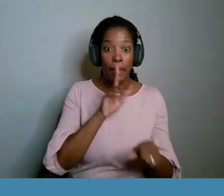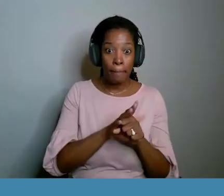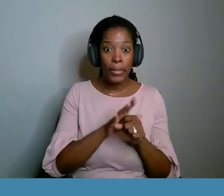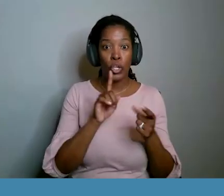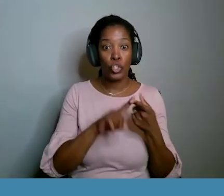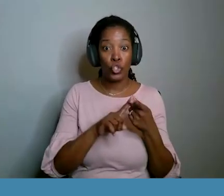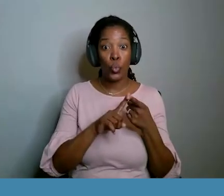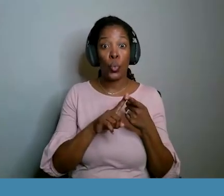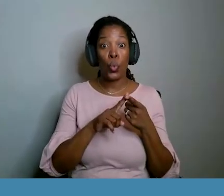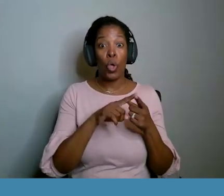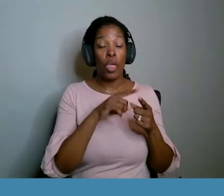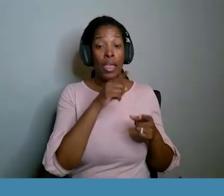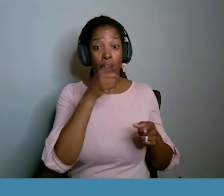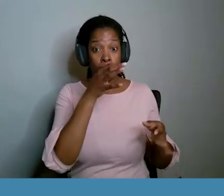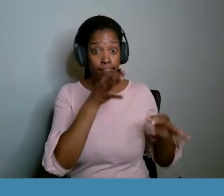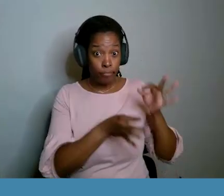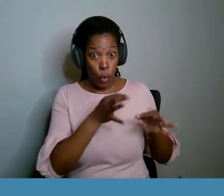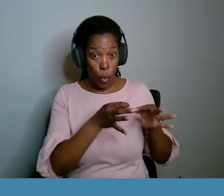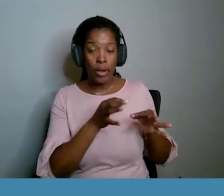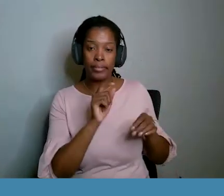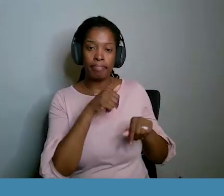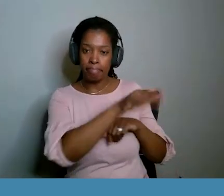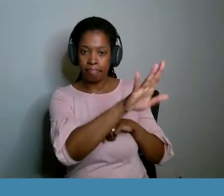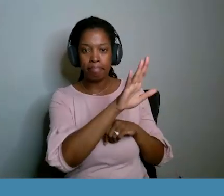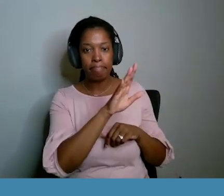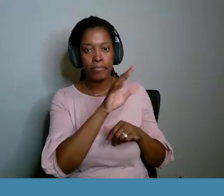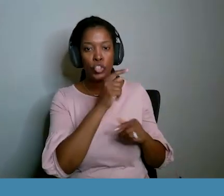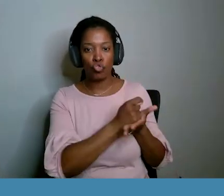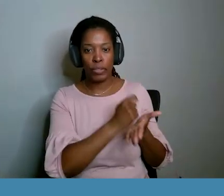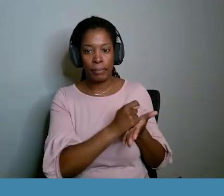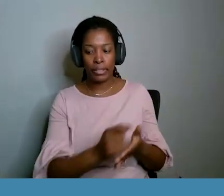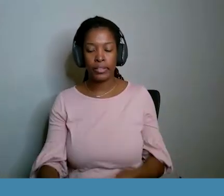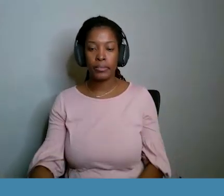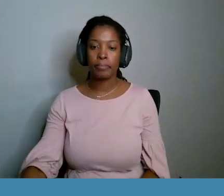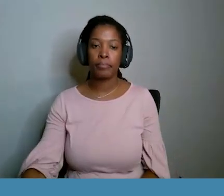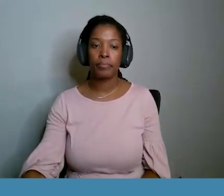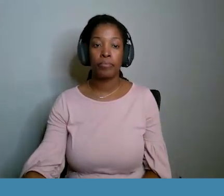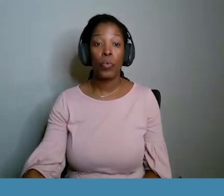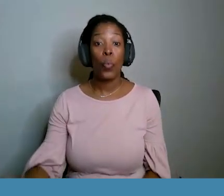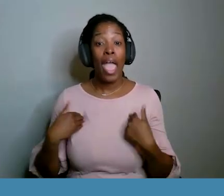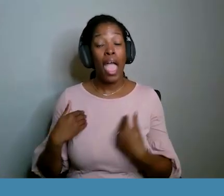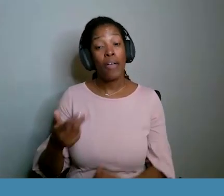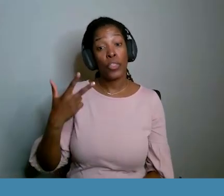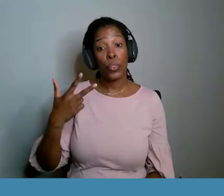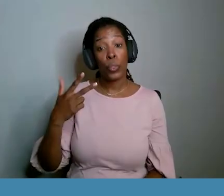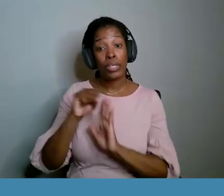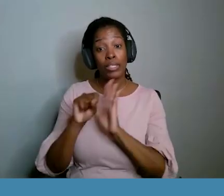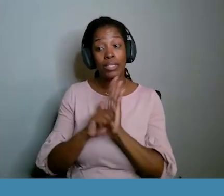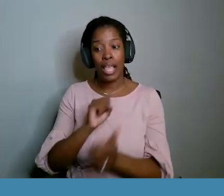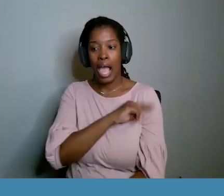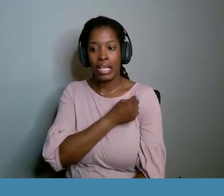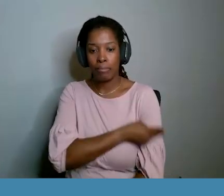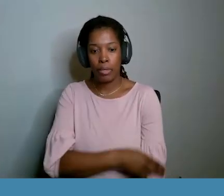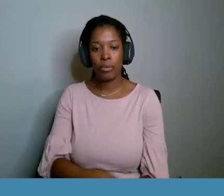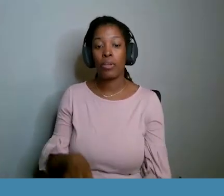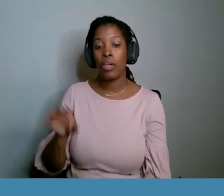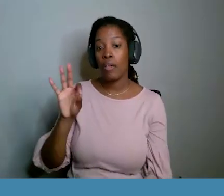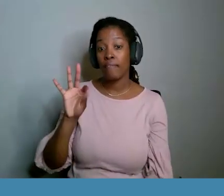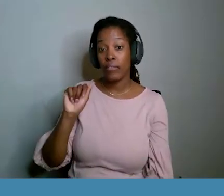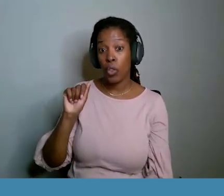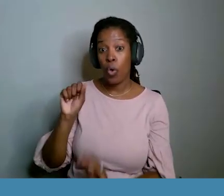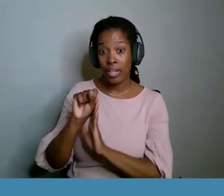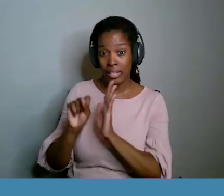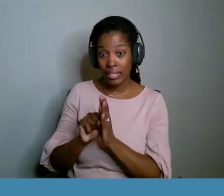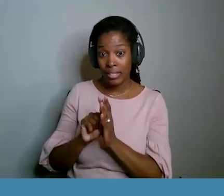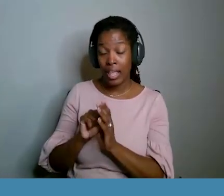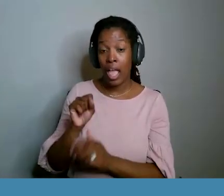Act. So we have 3 state hospitals in the state of Florida. We have Florida State Hospital, Northeast